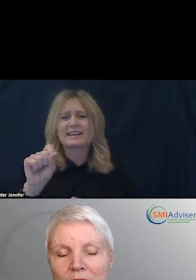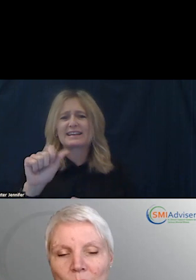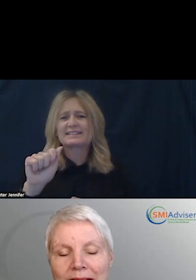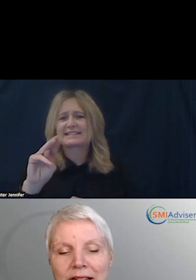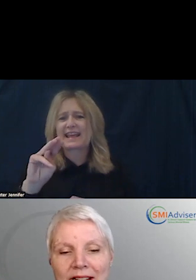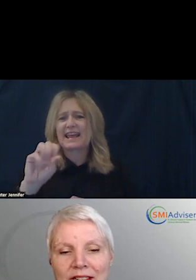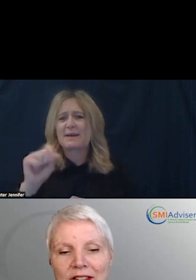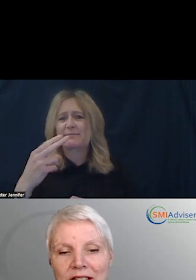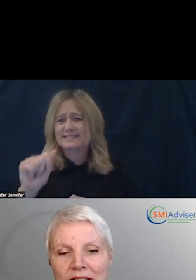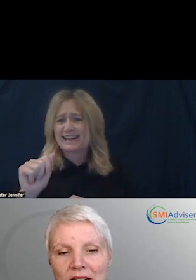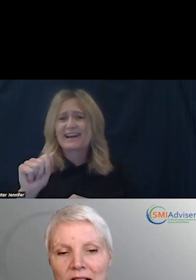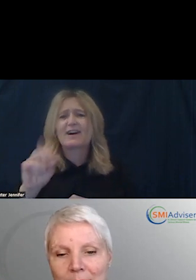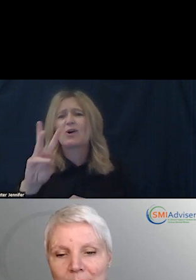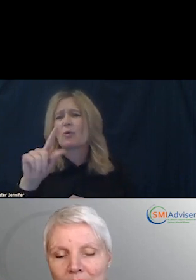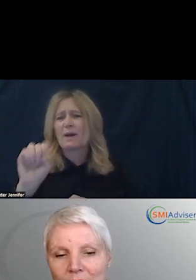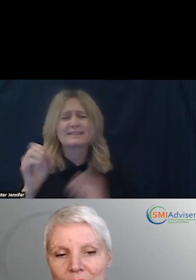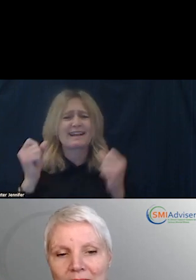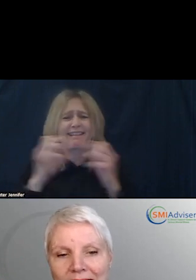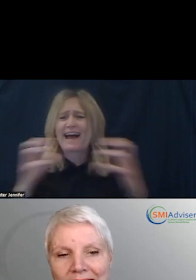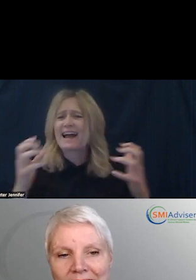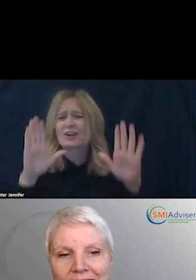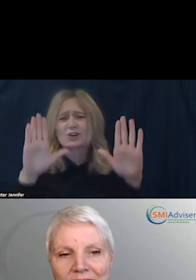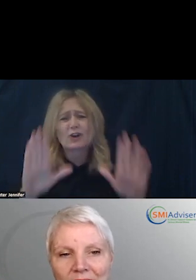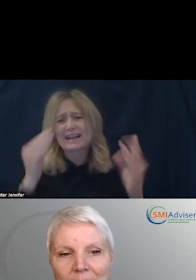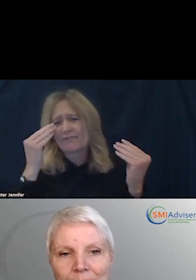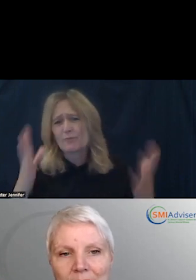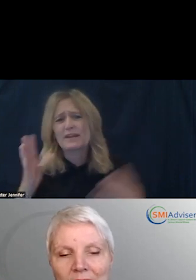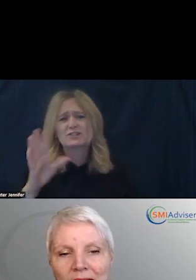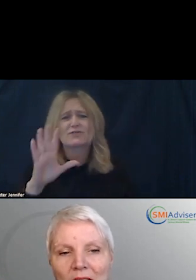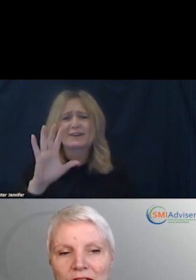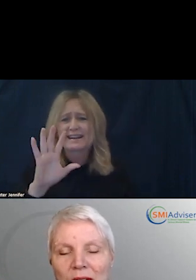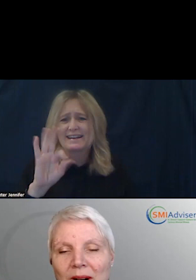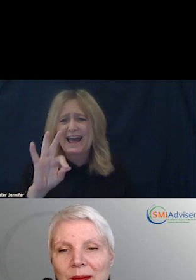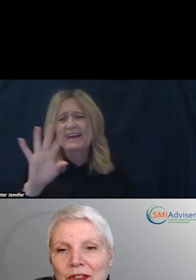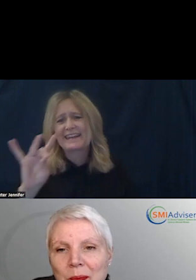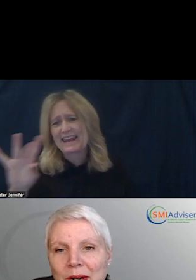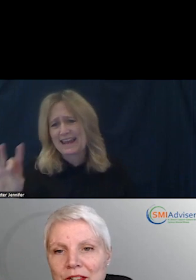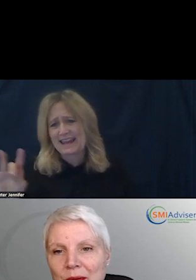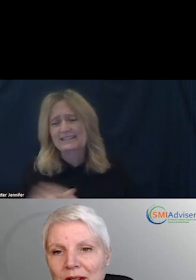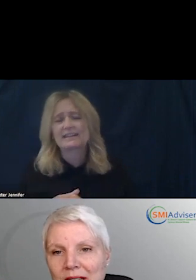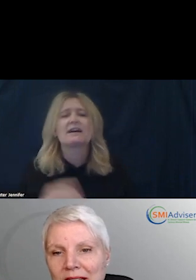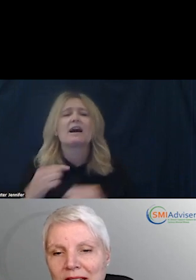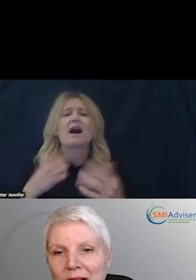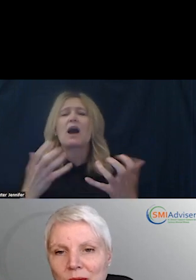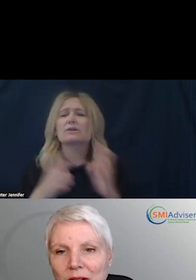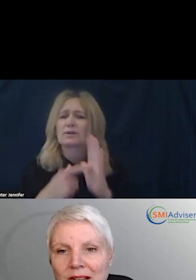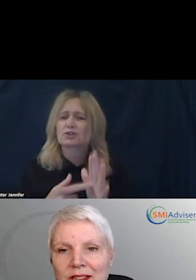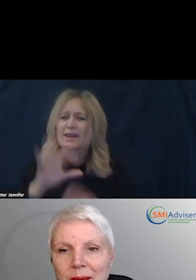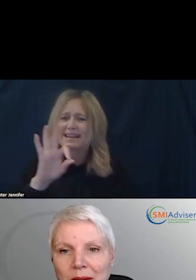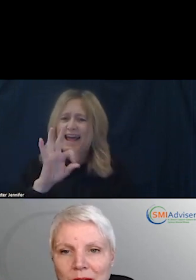So many great assets there for 988. Also, I will just point to you on the